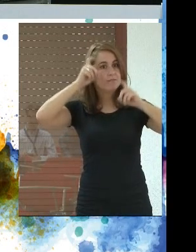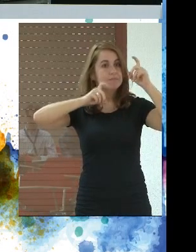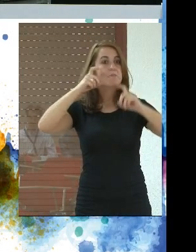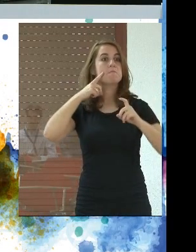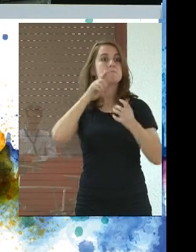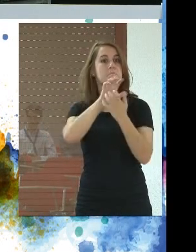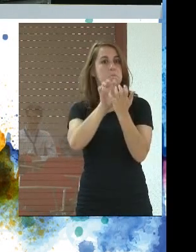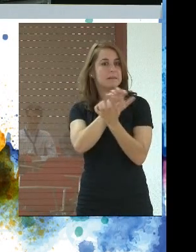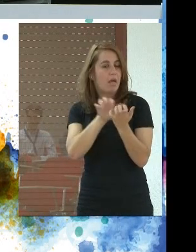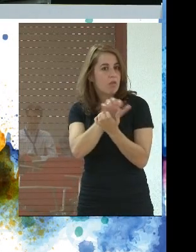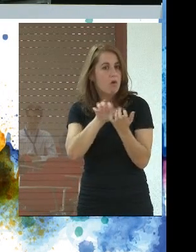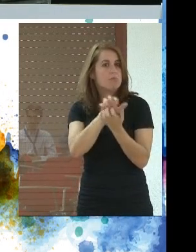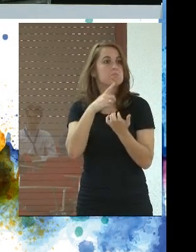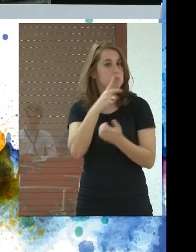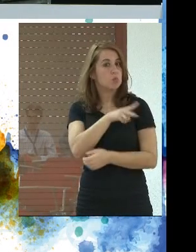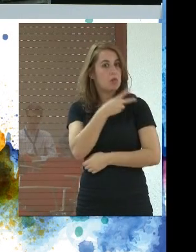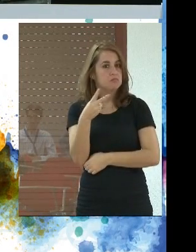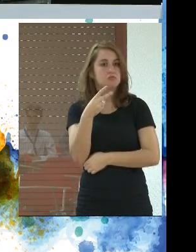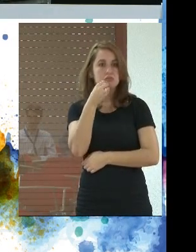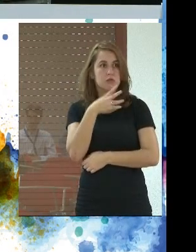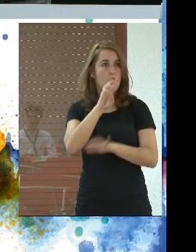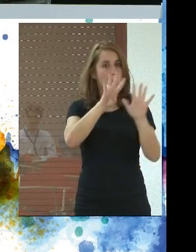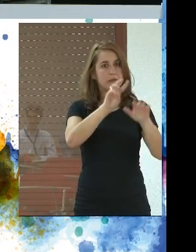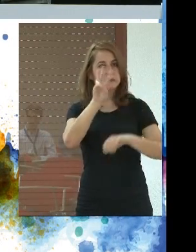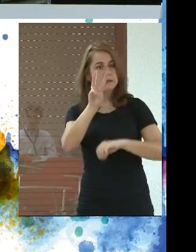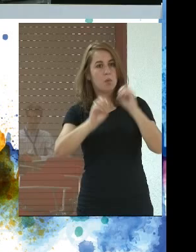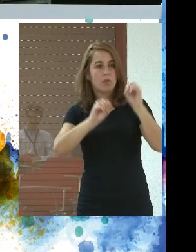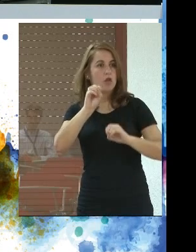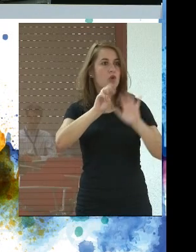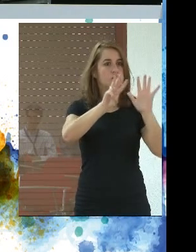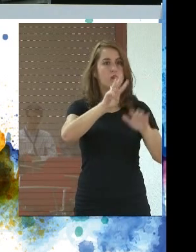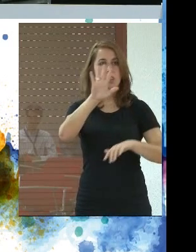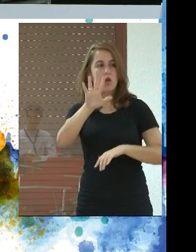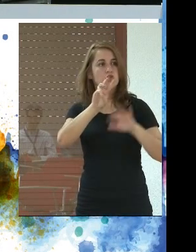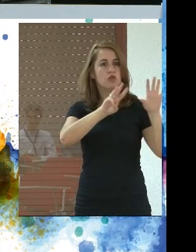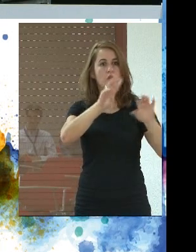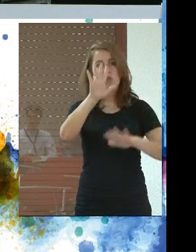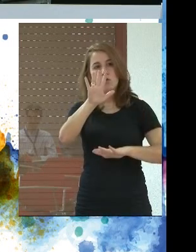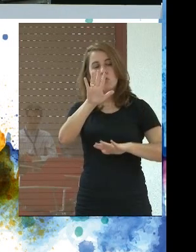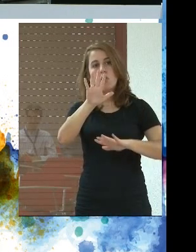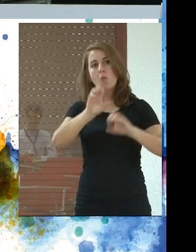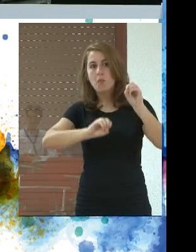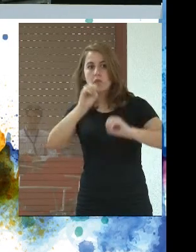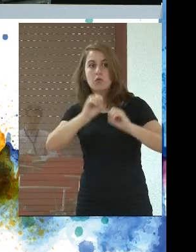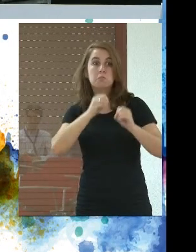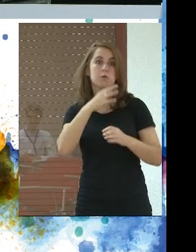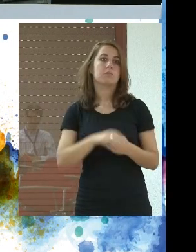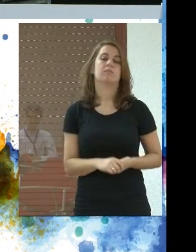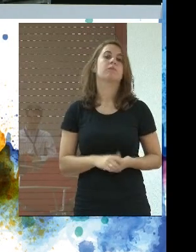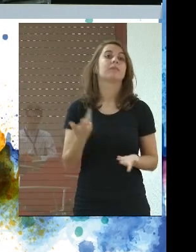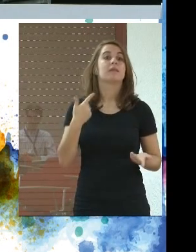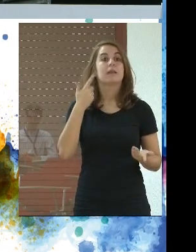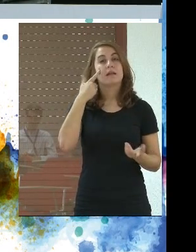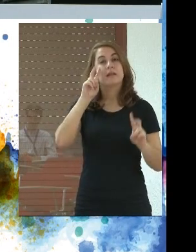the eyebrow movement, the eye movement, mastication, with good results, 93 to 95%.